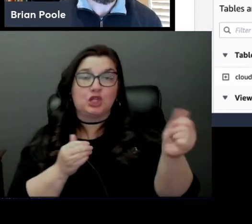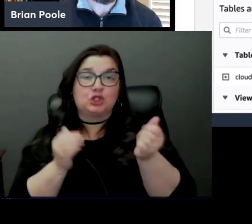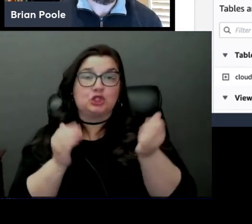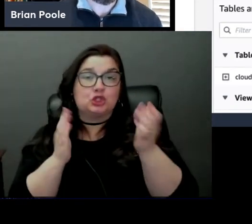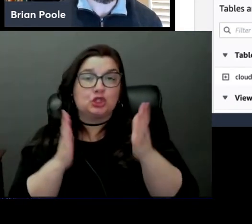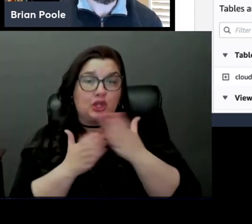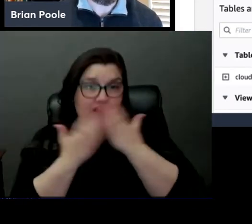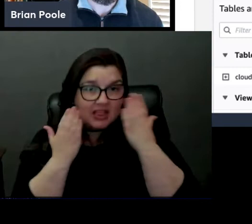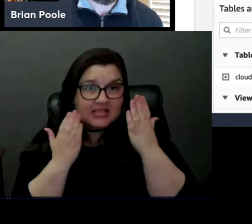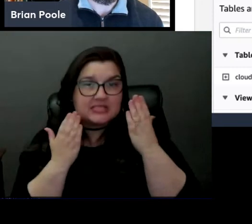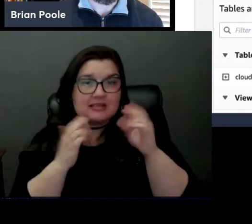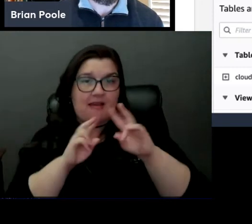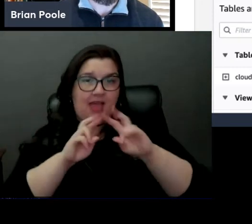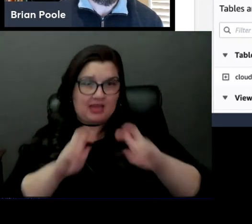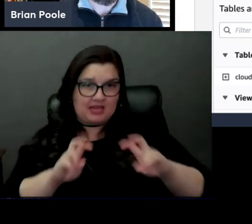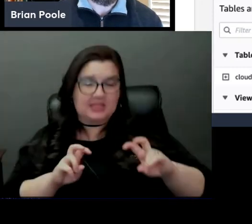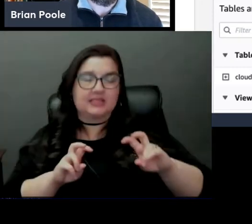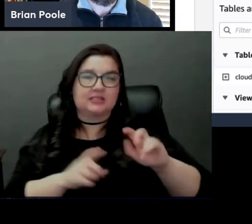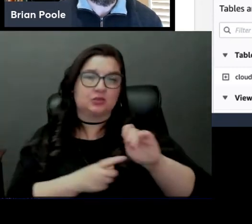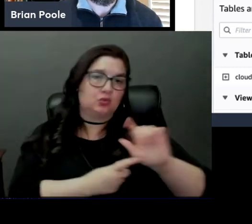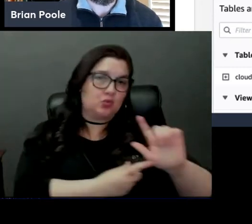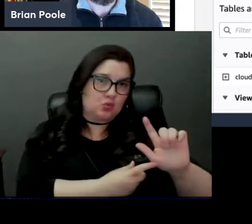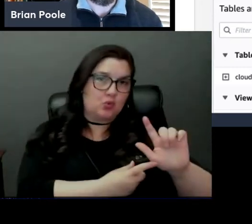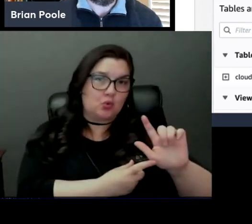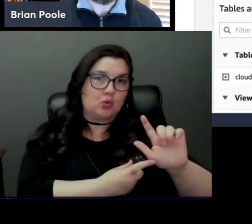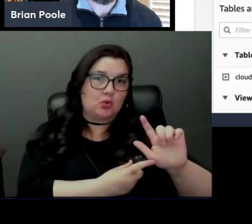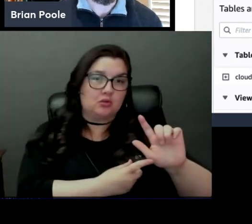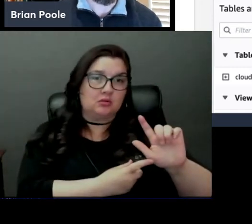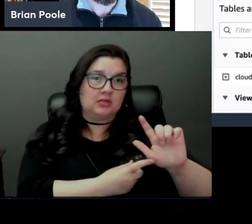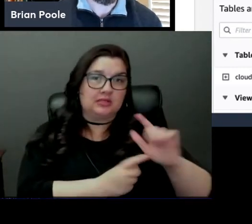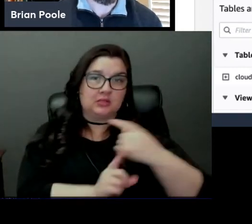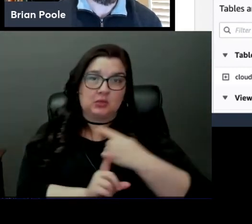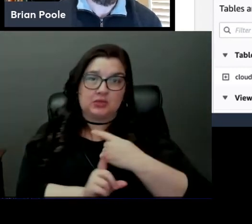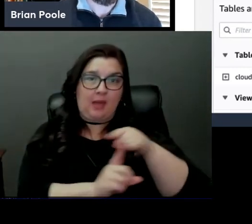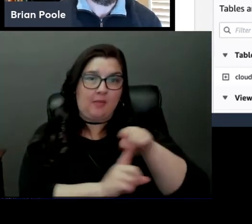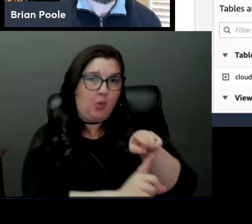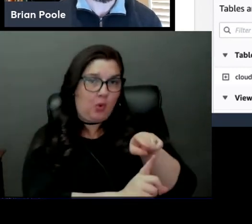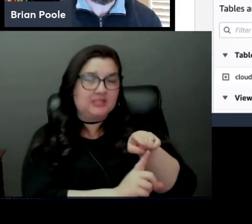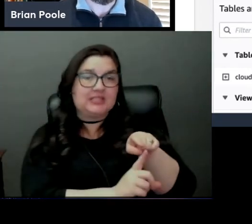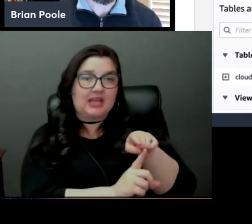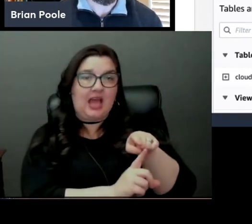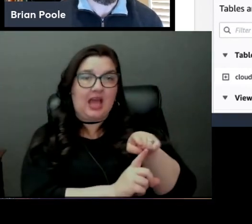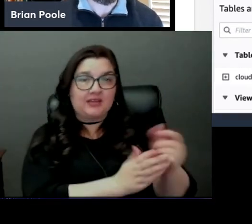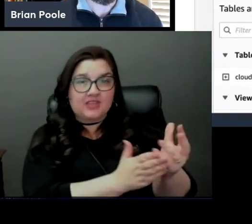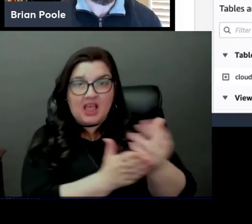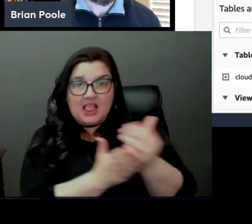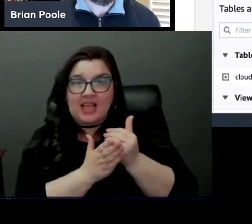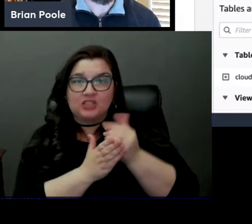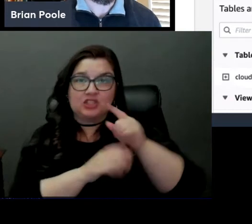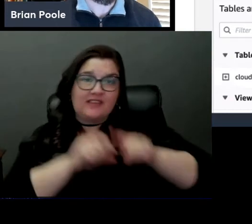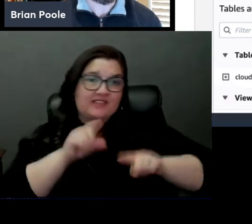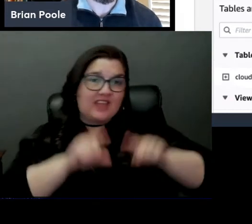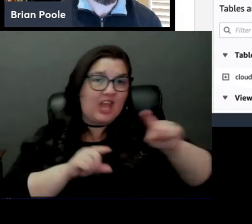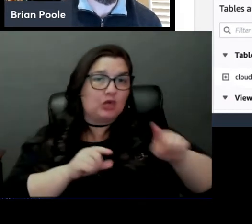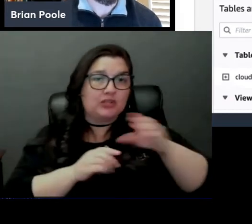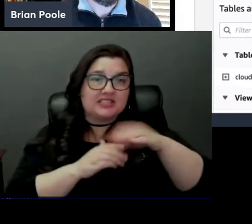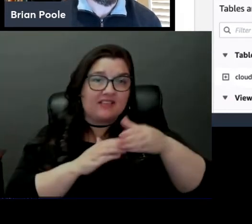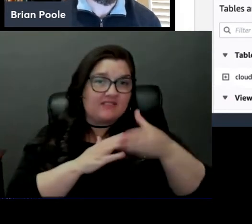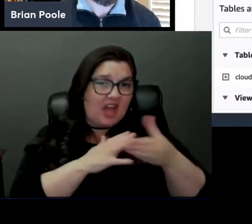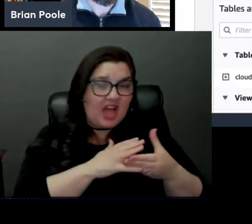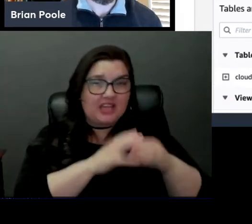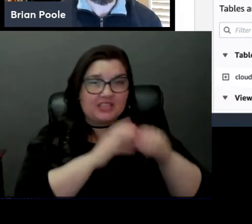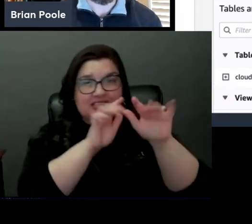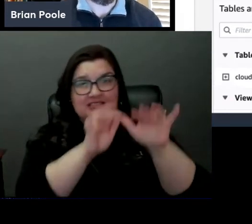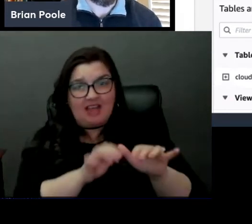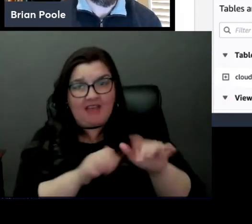or tool. It can be pointed at collections of various files, whether they're text,